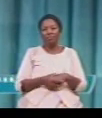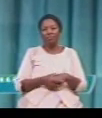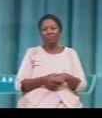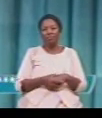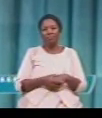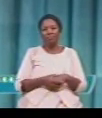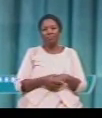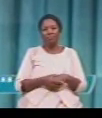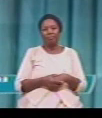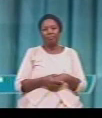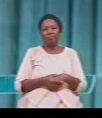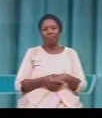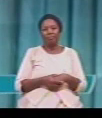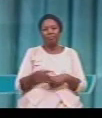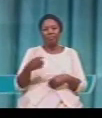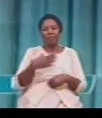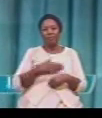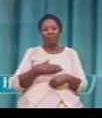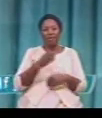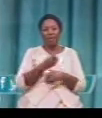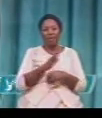Please cancel us. We are waiting.